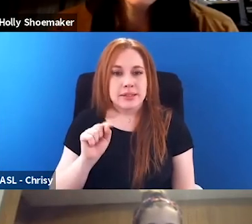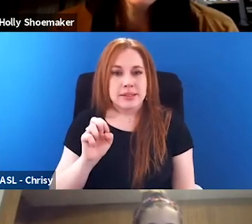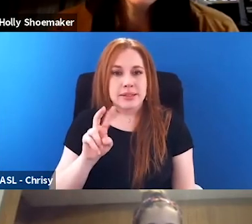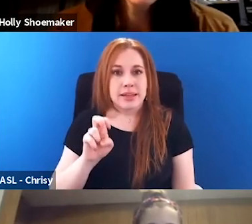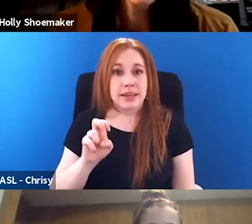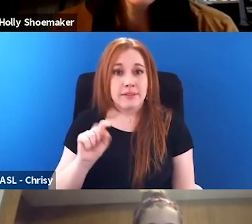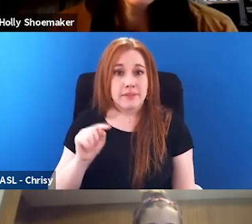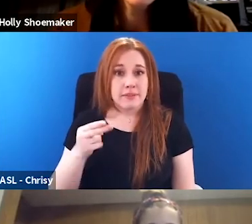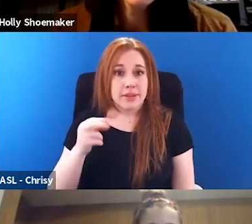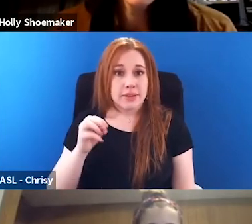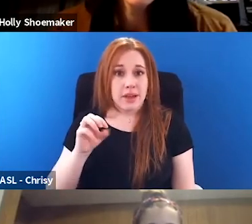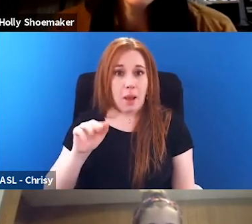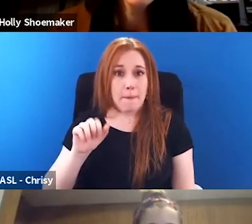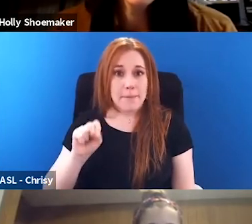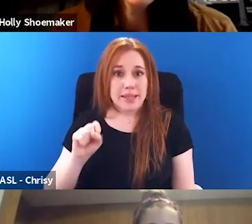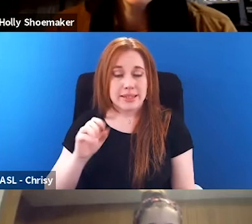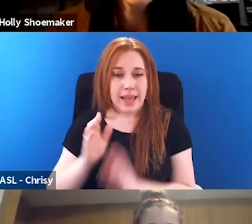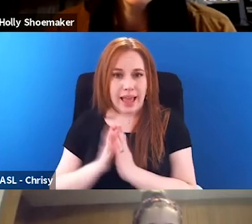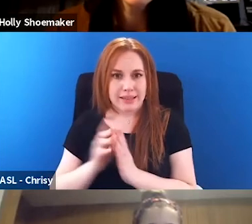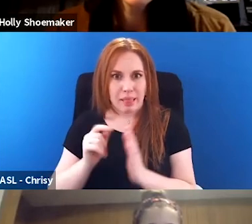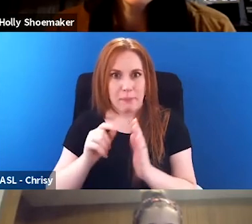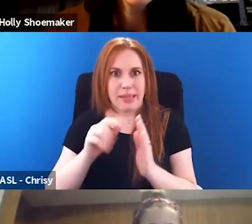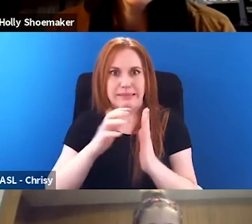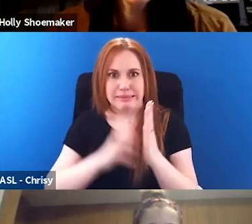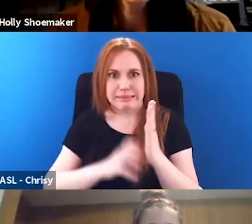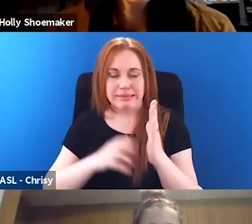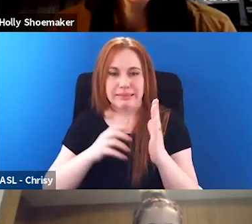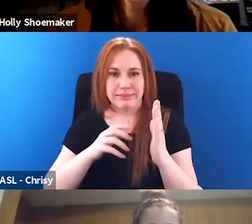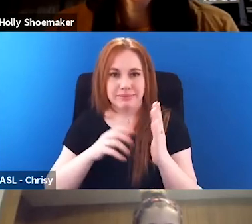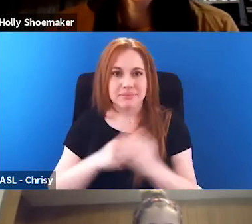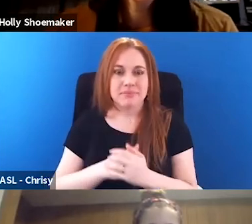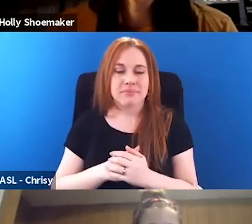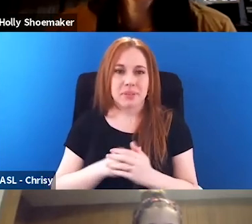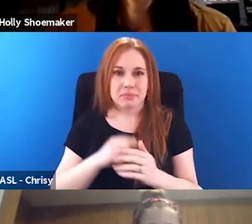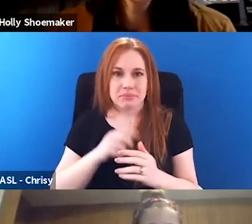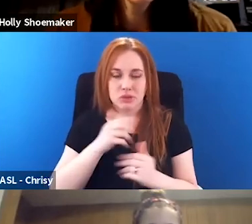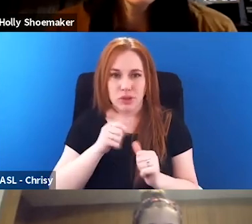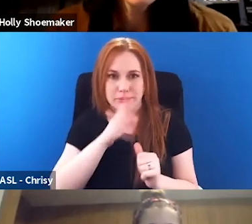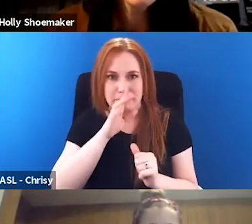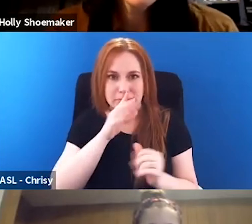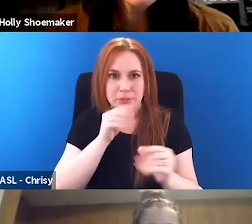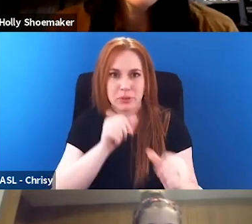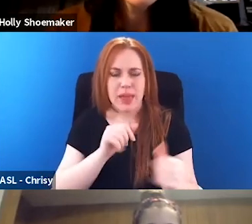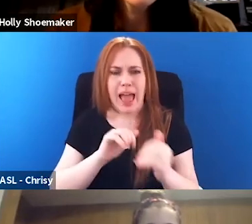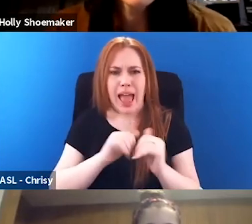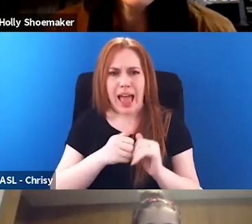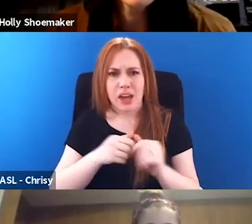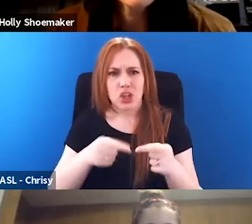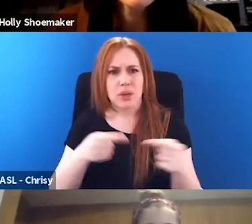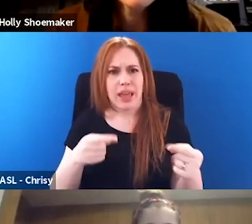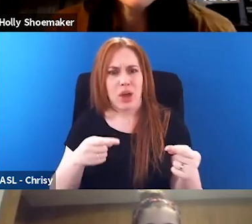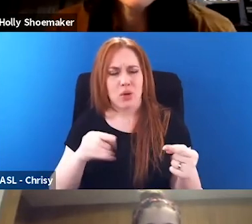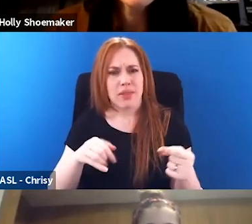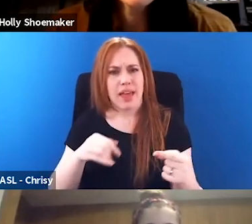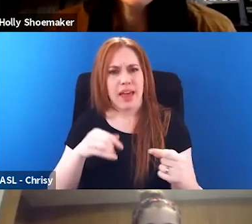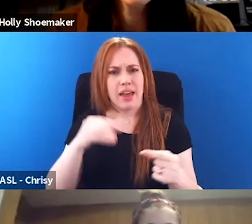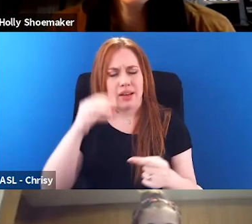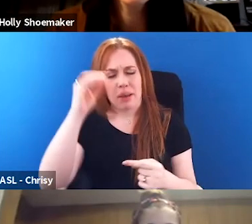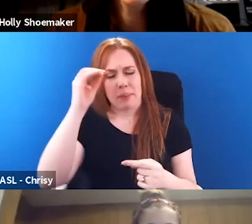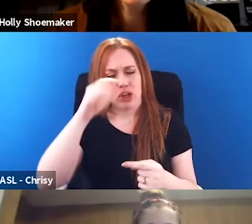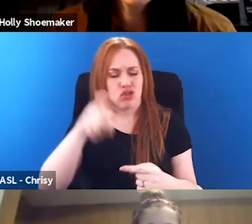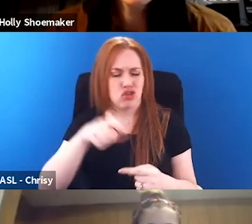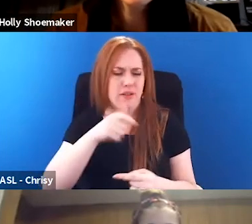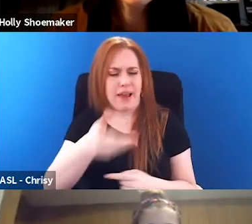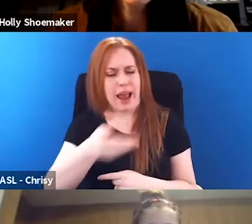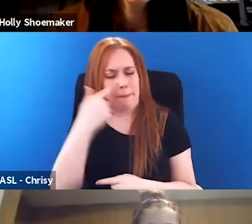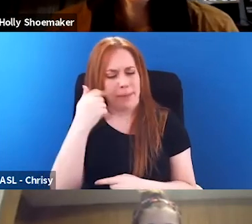Thomas asks, it's kind of wordy, so hopefully I don't trip over it. How do you counter the notion that you shouldn't get hired because